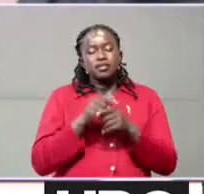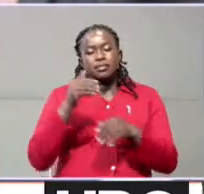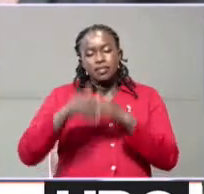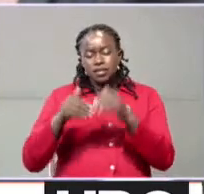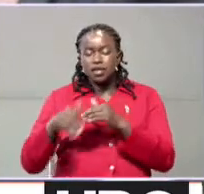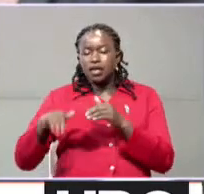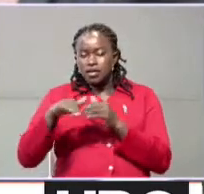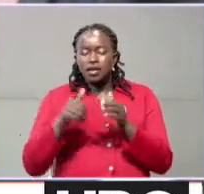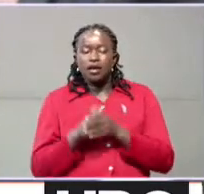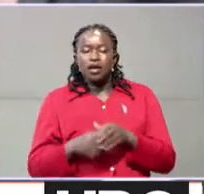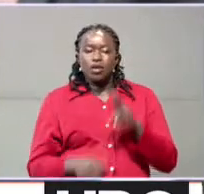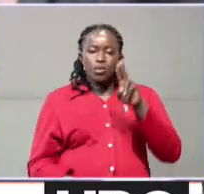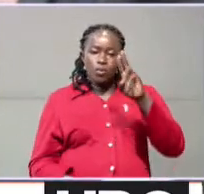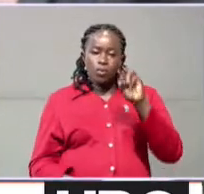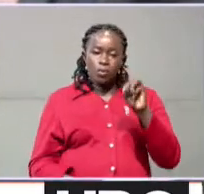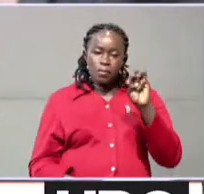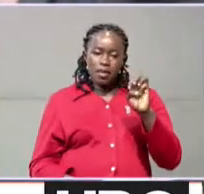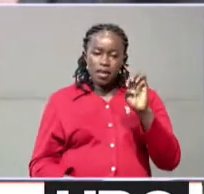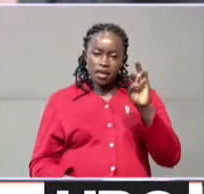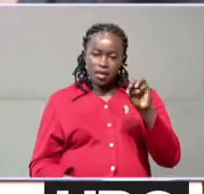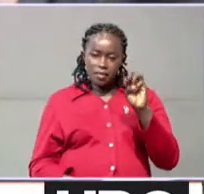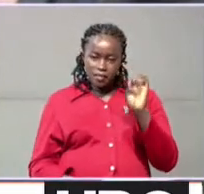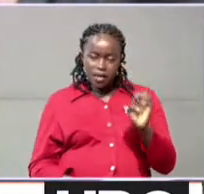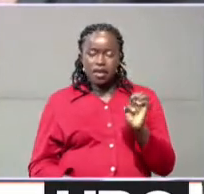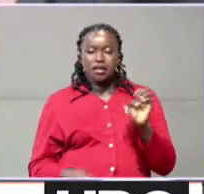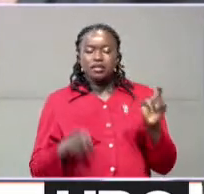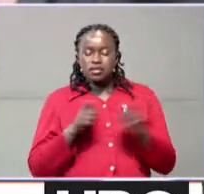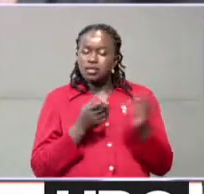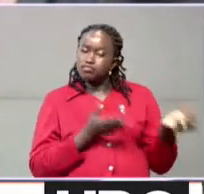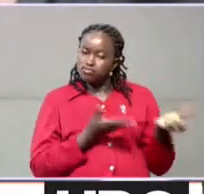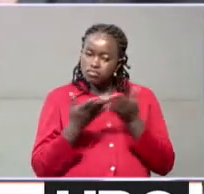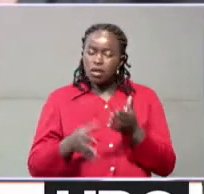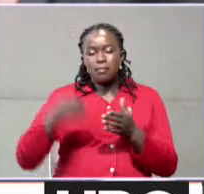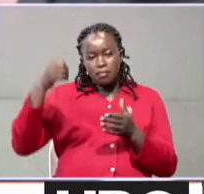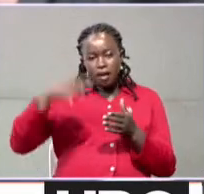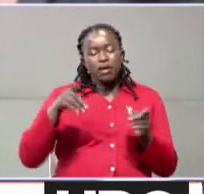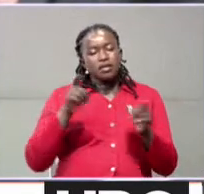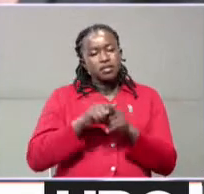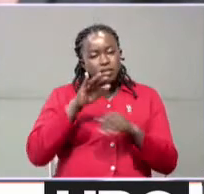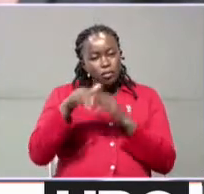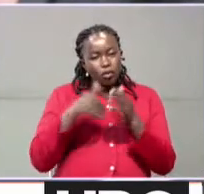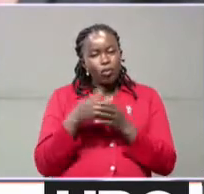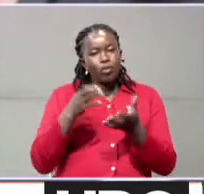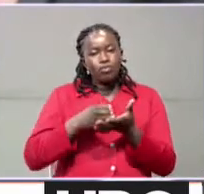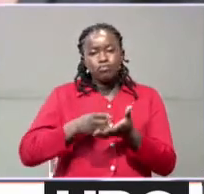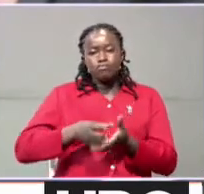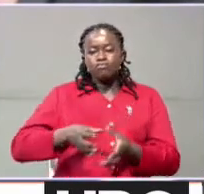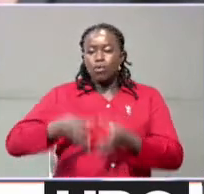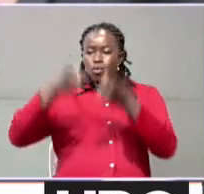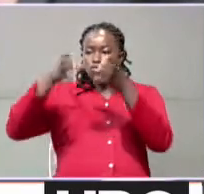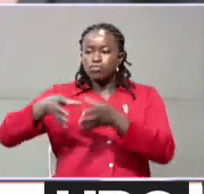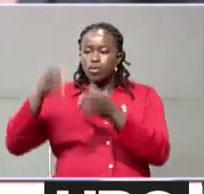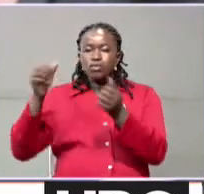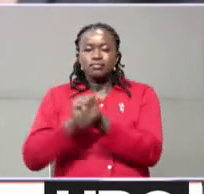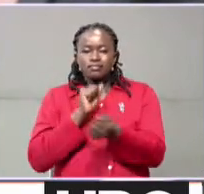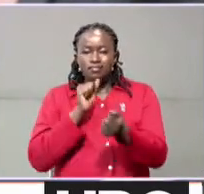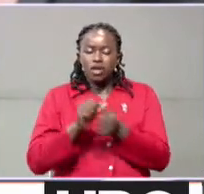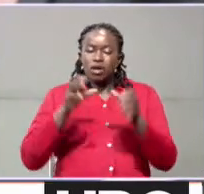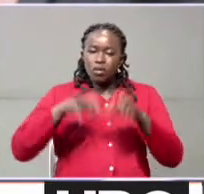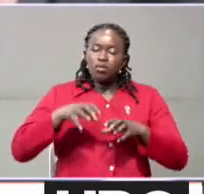ume has restored the power and fixed all the poles that had got damaged by floods